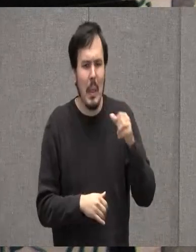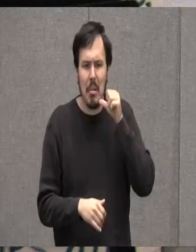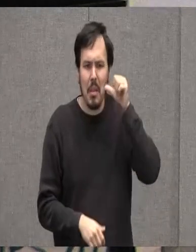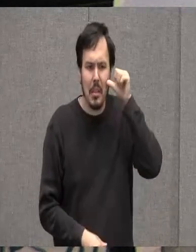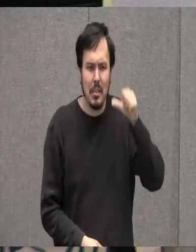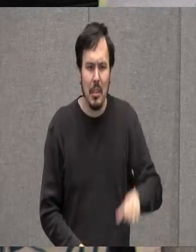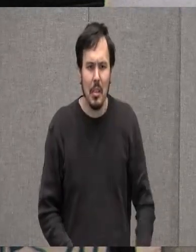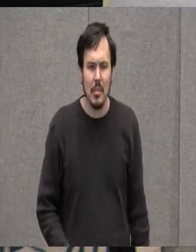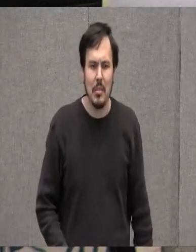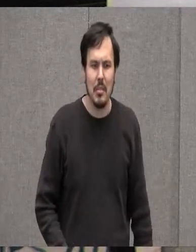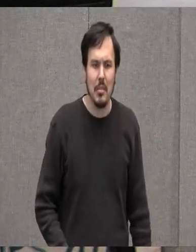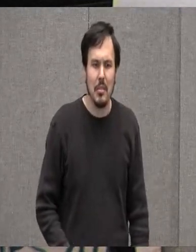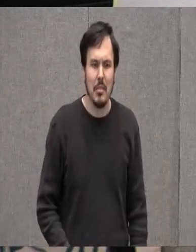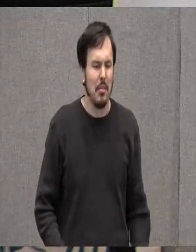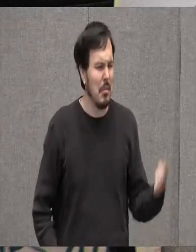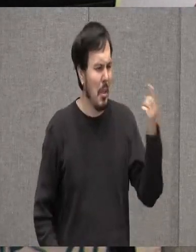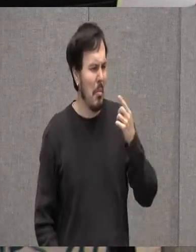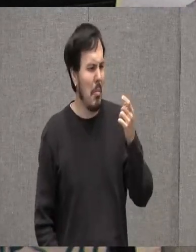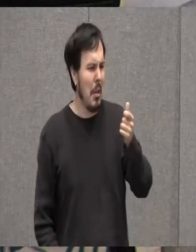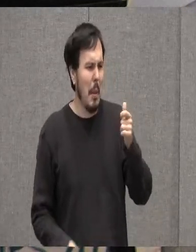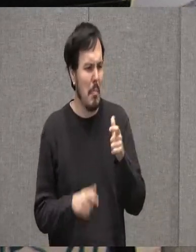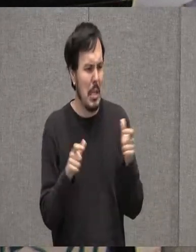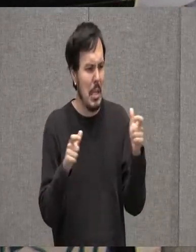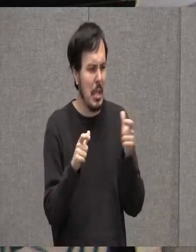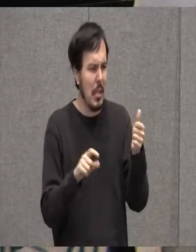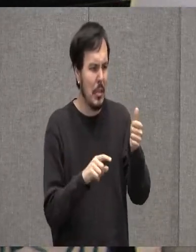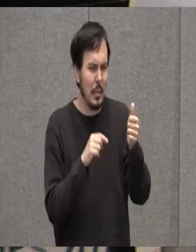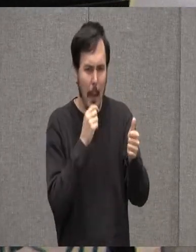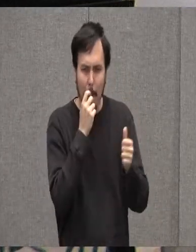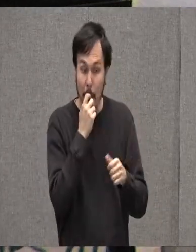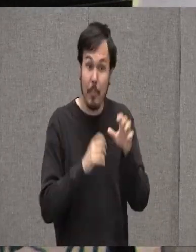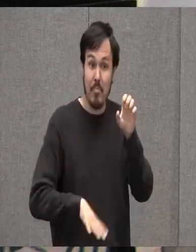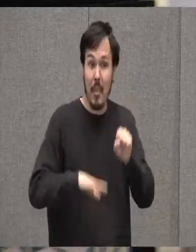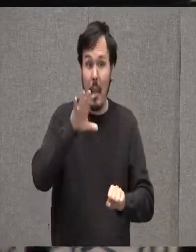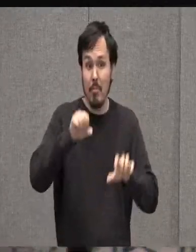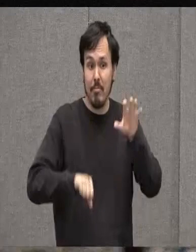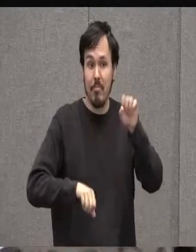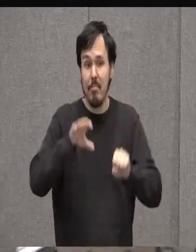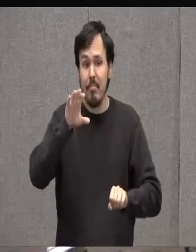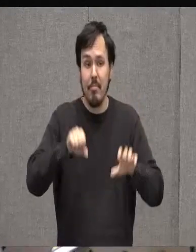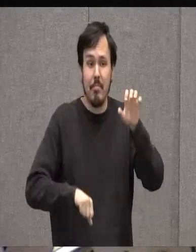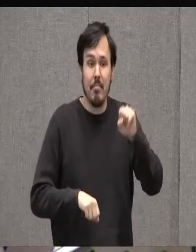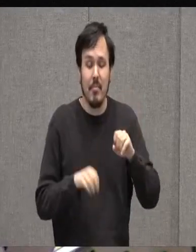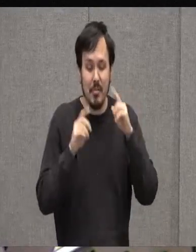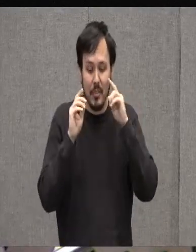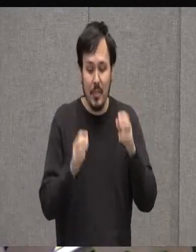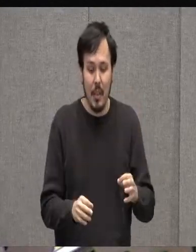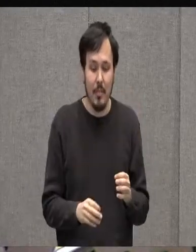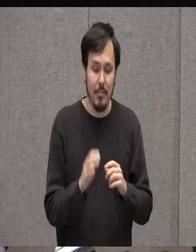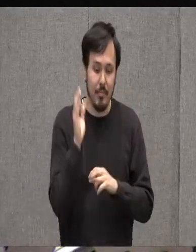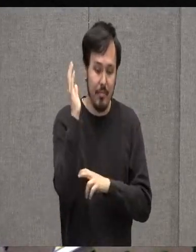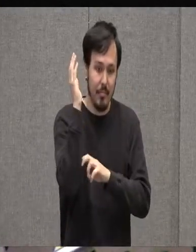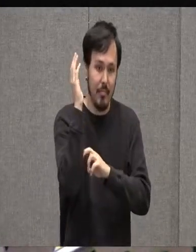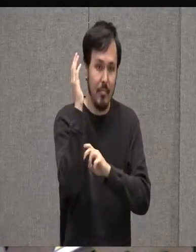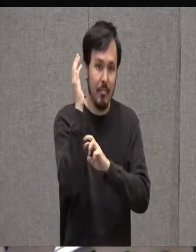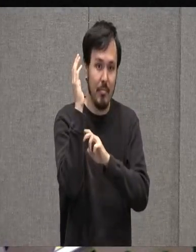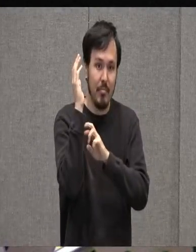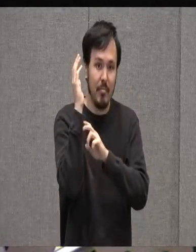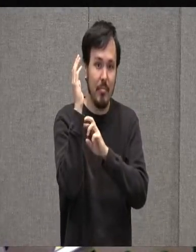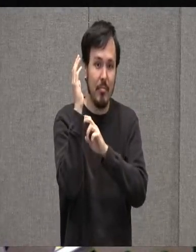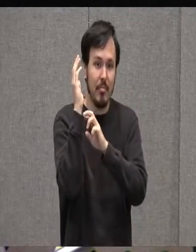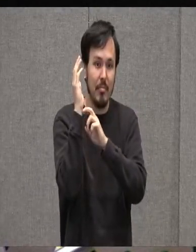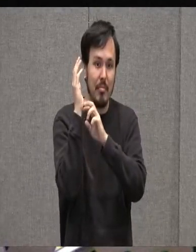to read a book today called Jim and the Beanstalk. And this is a twisted tale based on one you might already know, Jack and the Beanstalk. It's